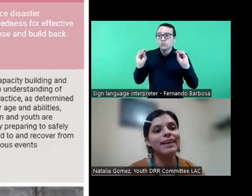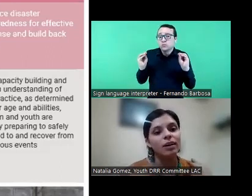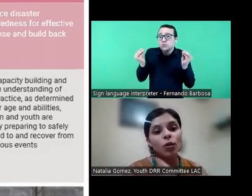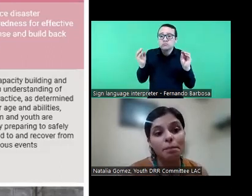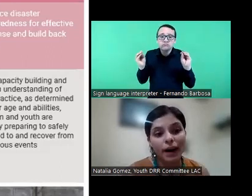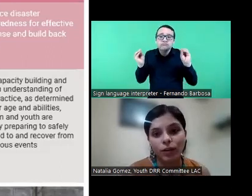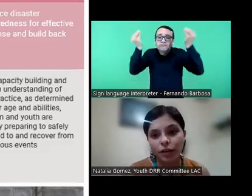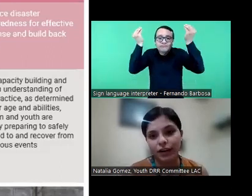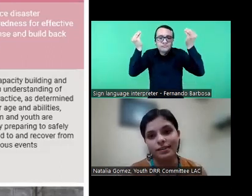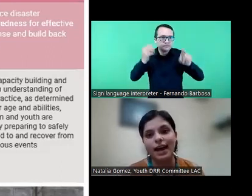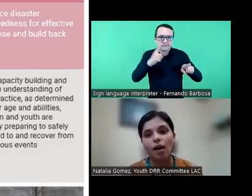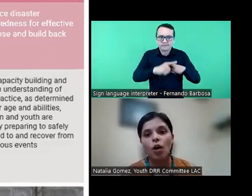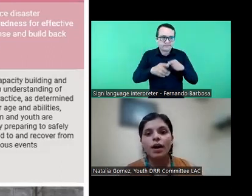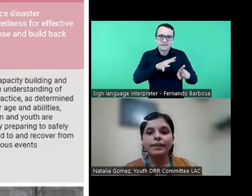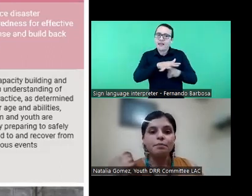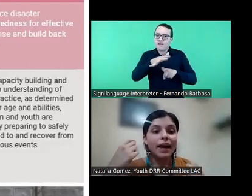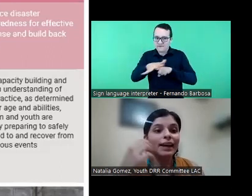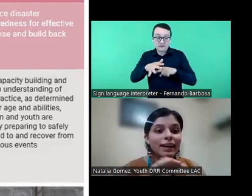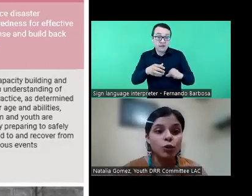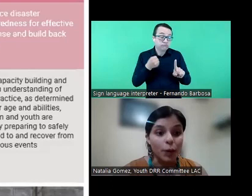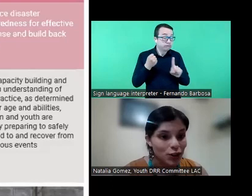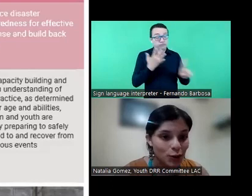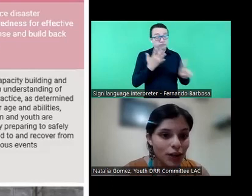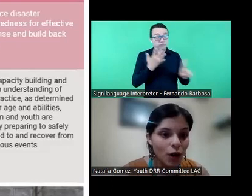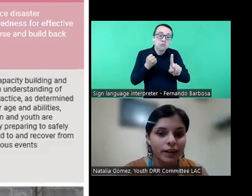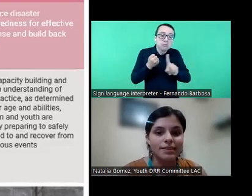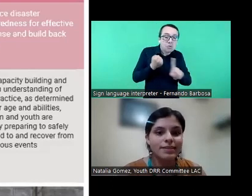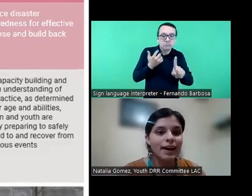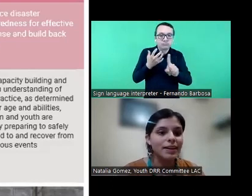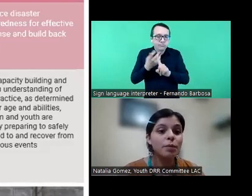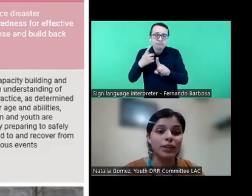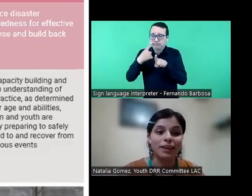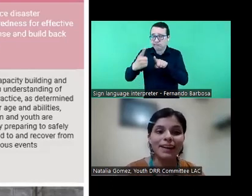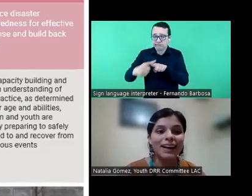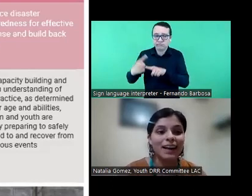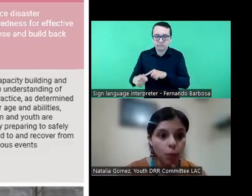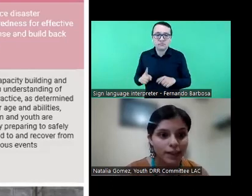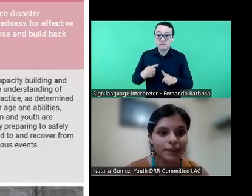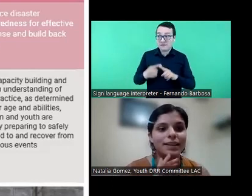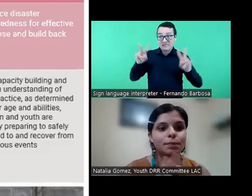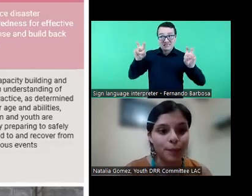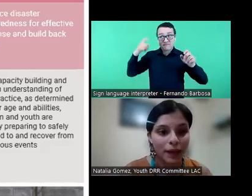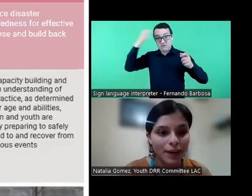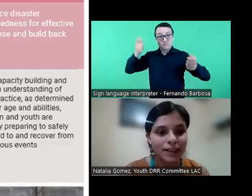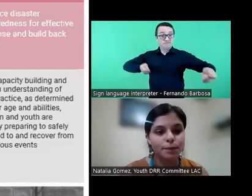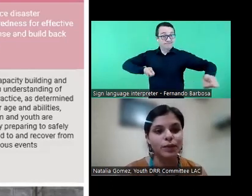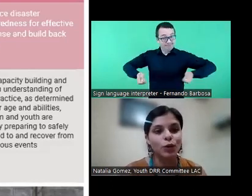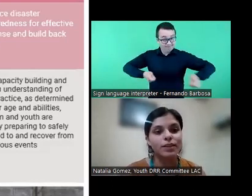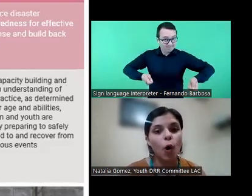adolescents, youth who have a differentiated impact. And also in governance processes, it is